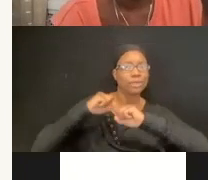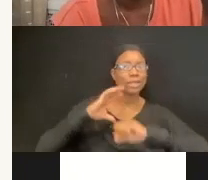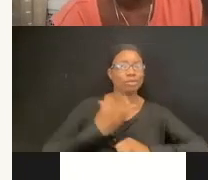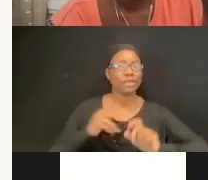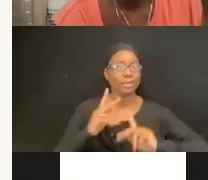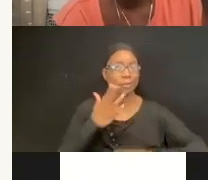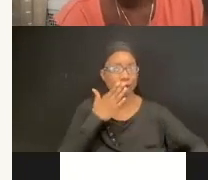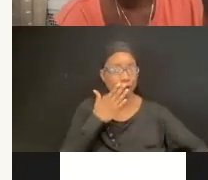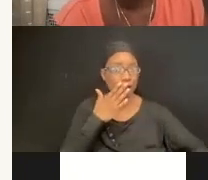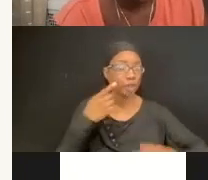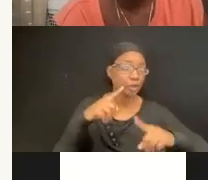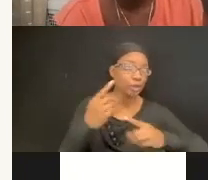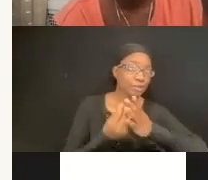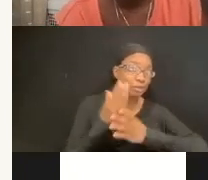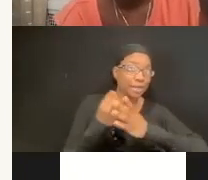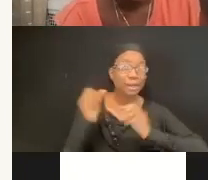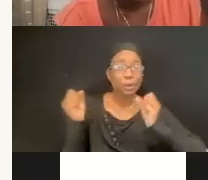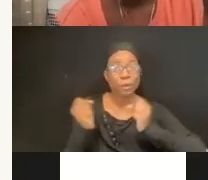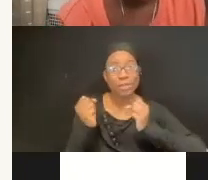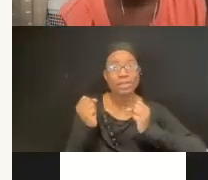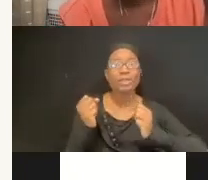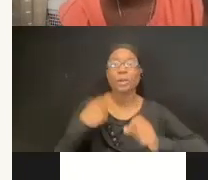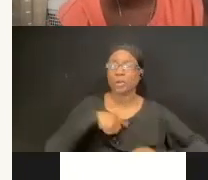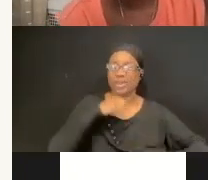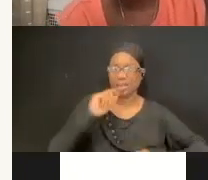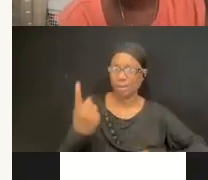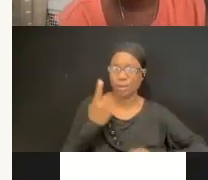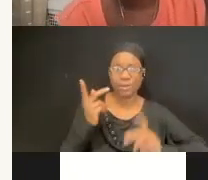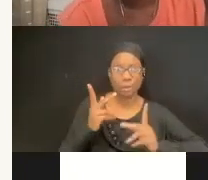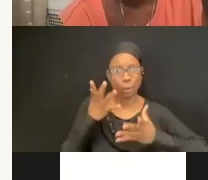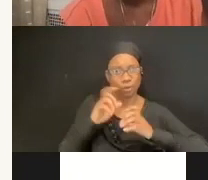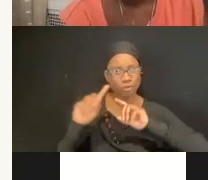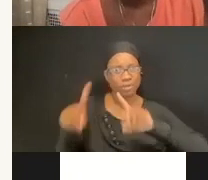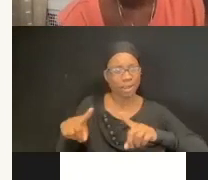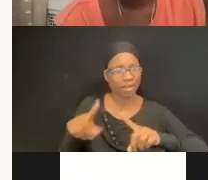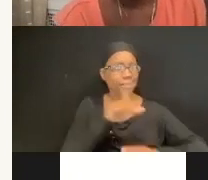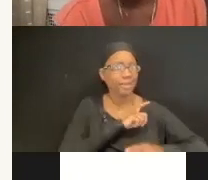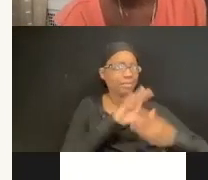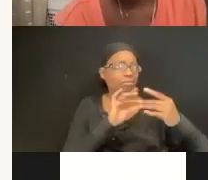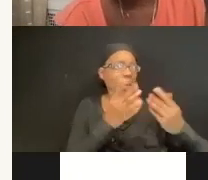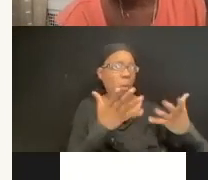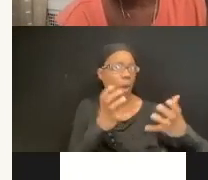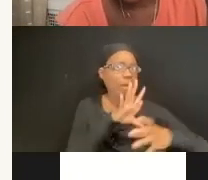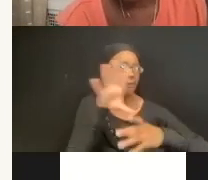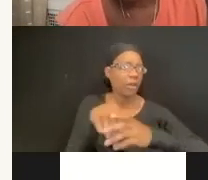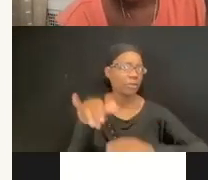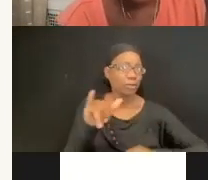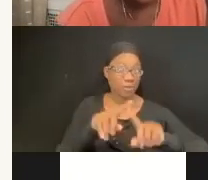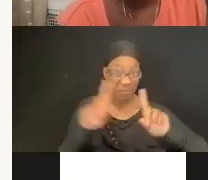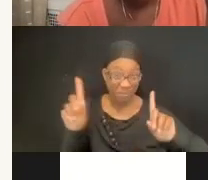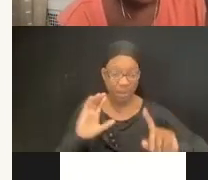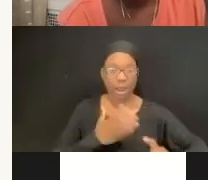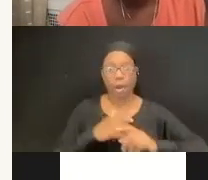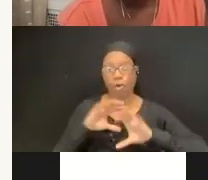that wanted to respond to what was happening in our community. The police said that they wanted to respond too, but our group and groups